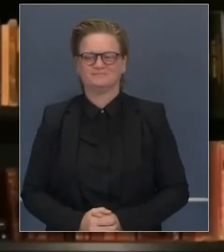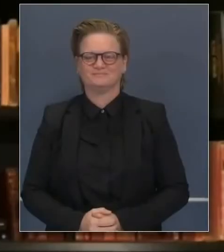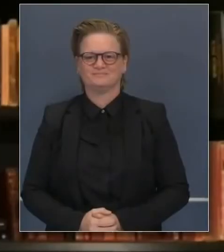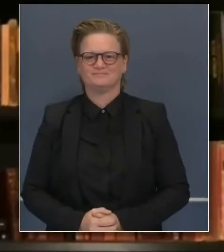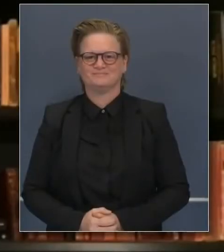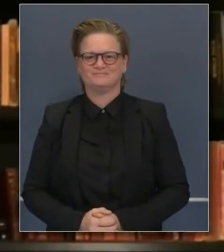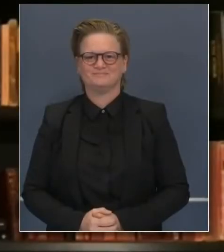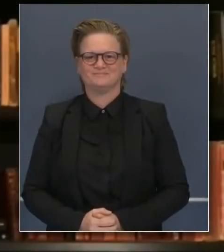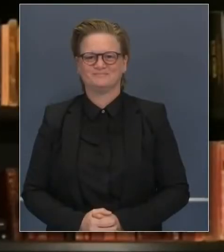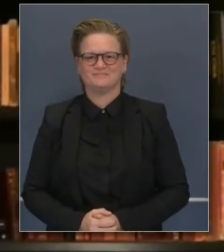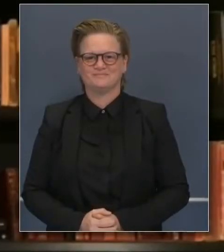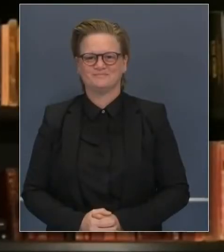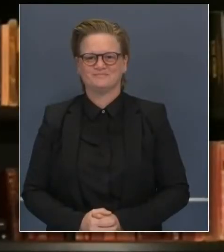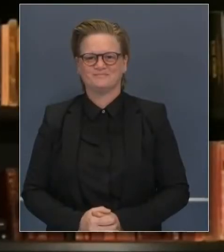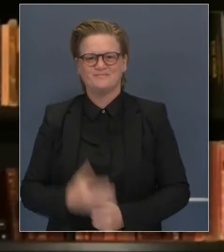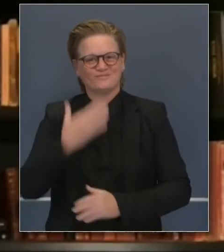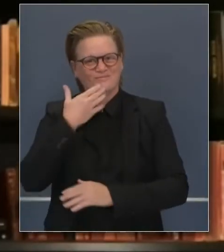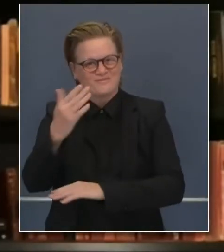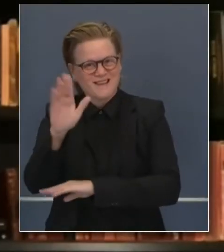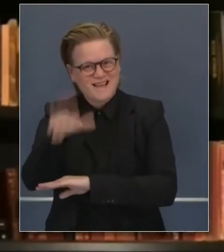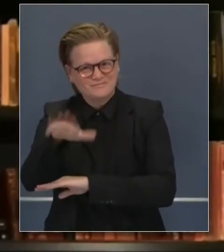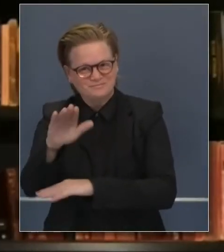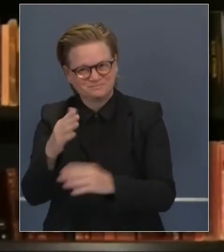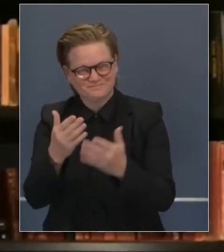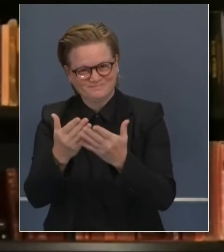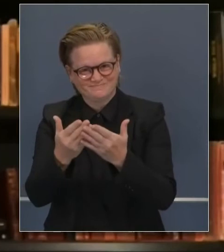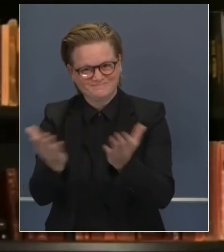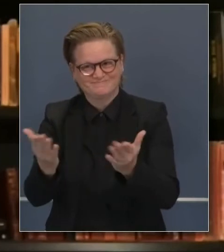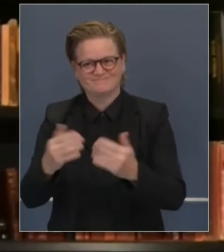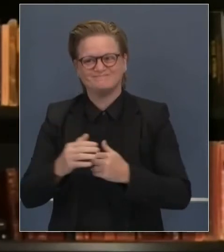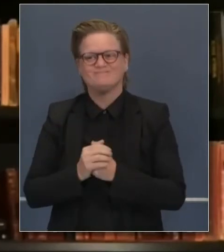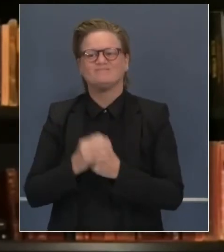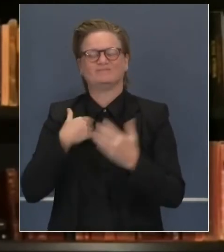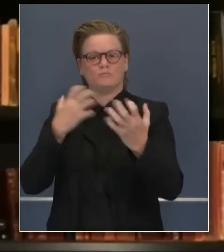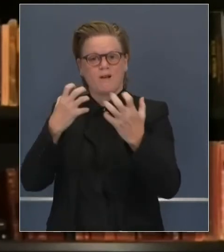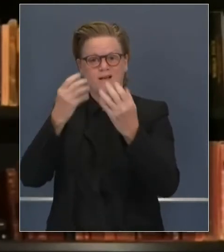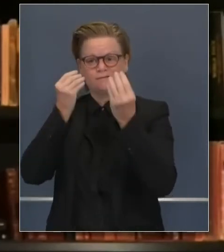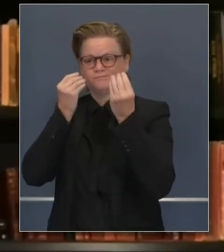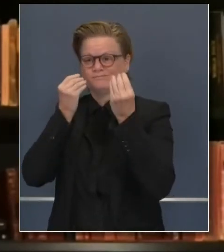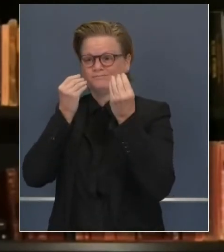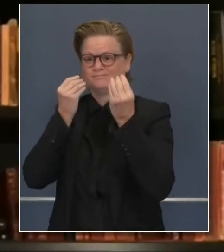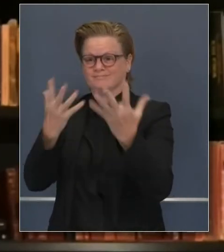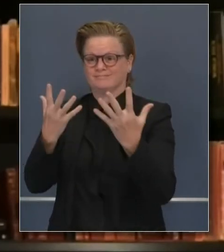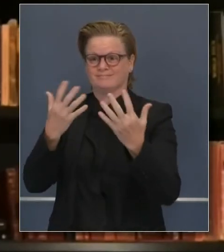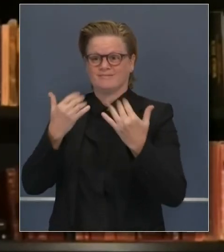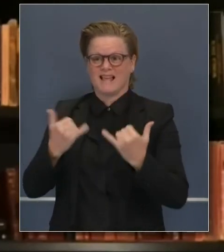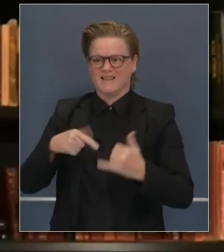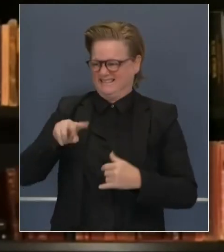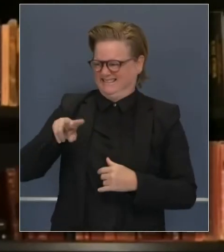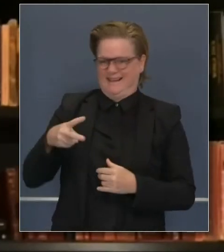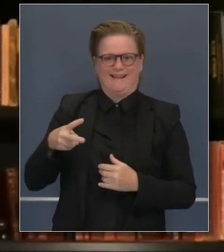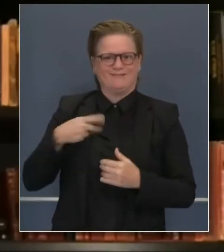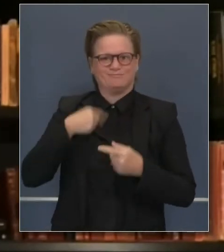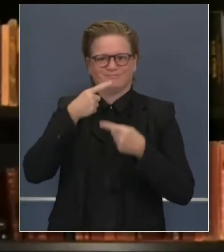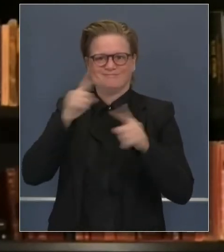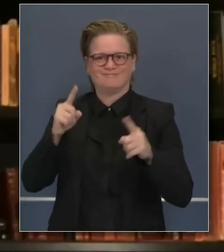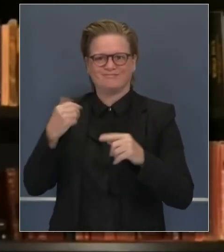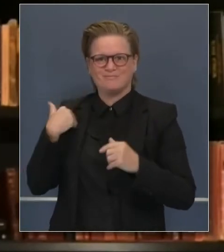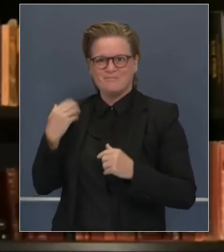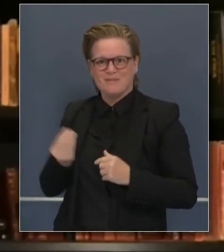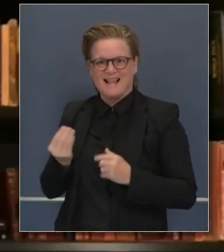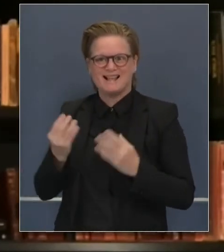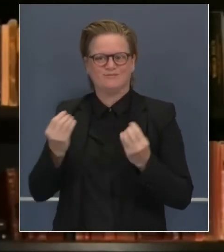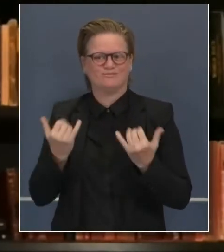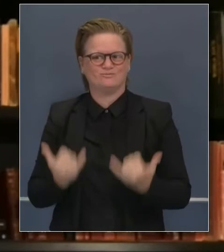Well, good afternoon, everybody. I wanted to update you now for the second time this week on where we are as a state,